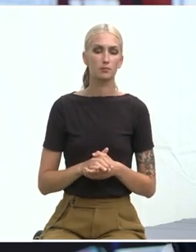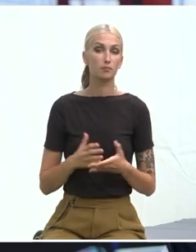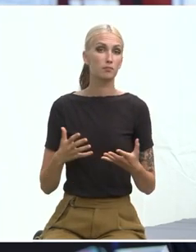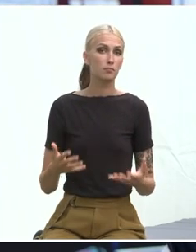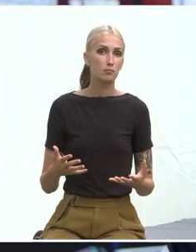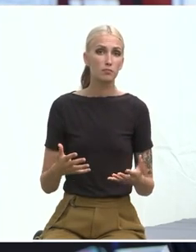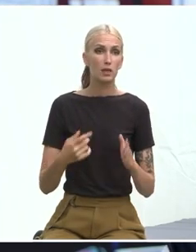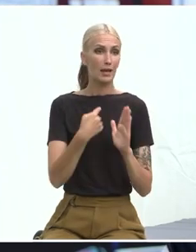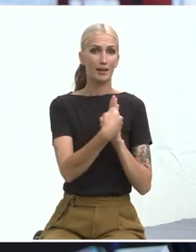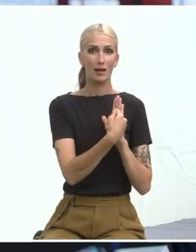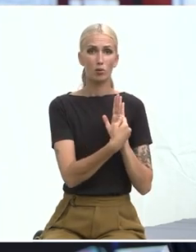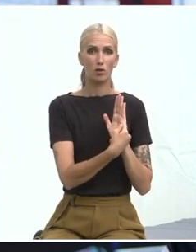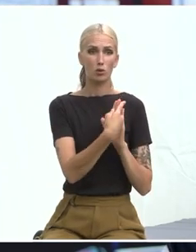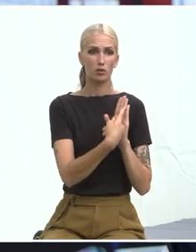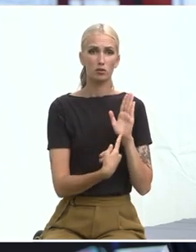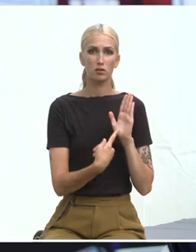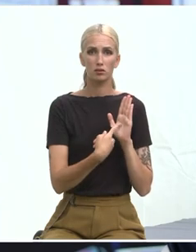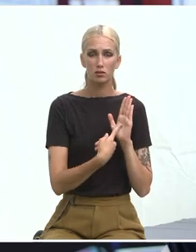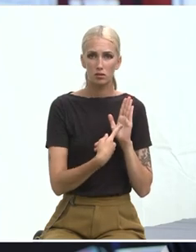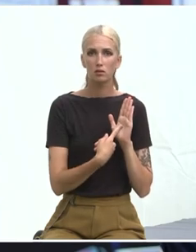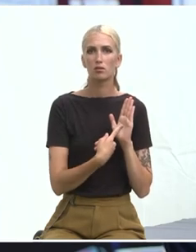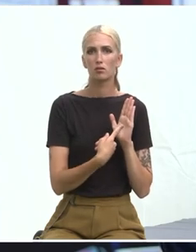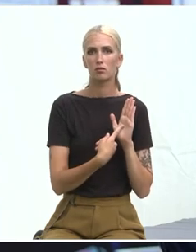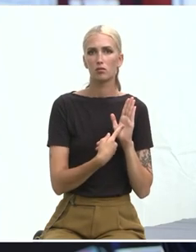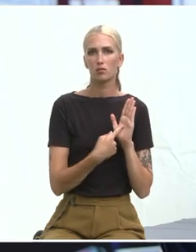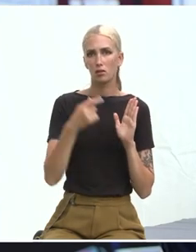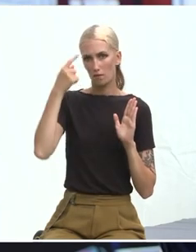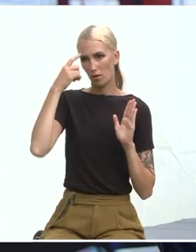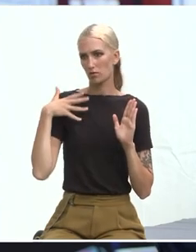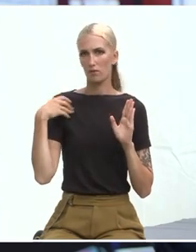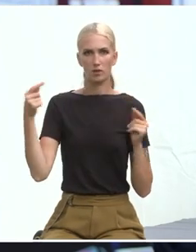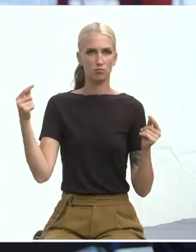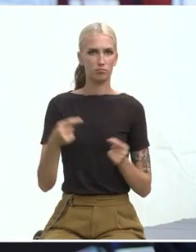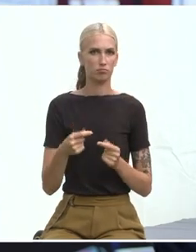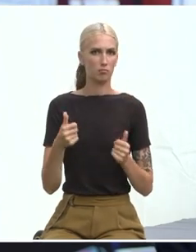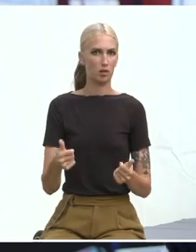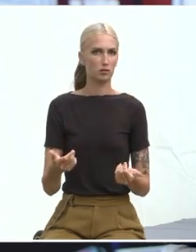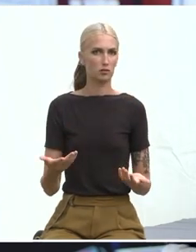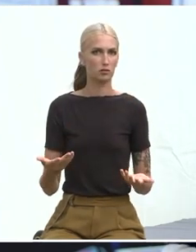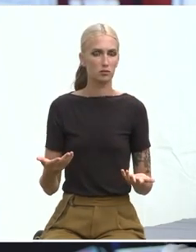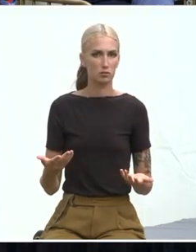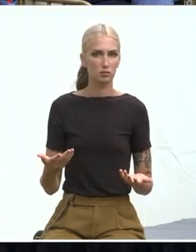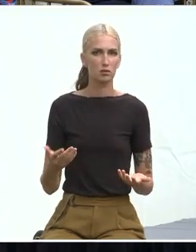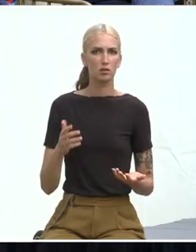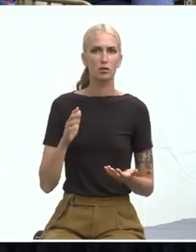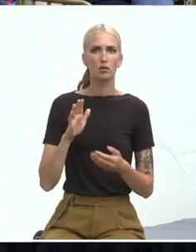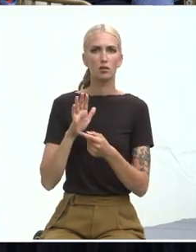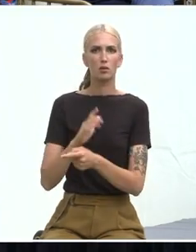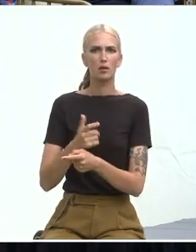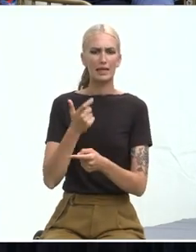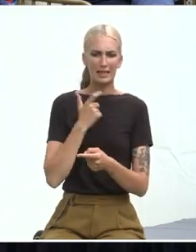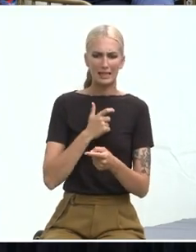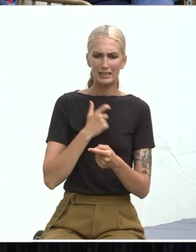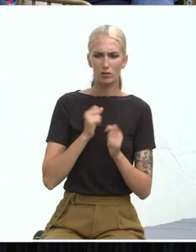those kinds of regulations are applicable to mental health as well. They're applicable to your personal gear. They're applicable